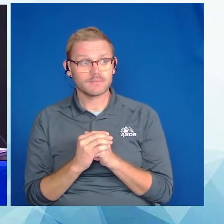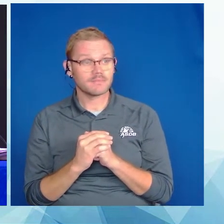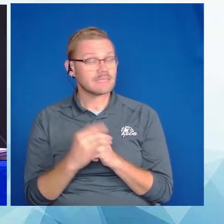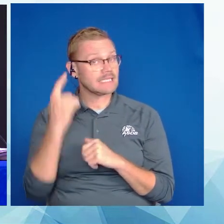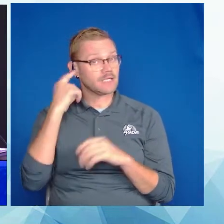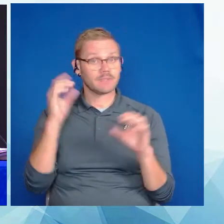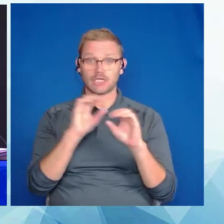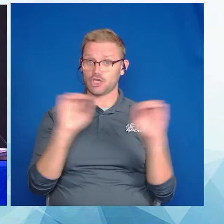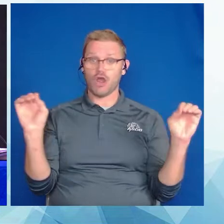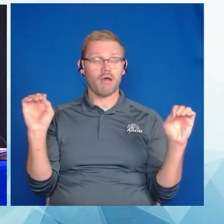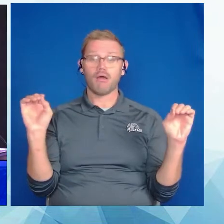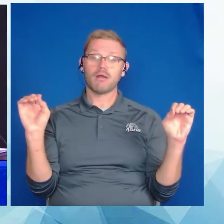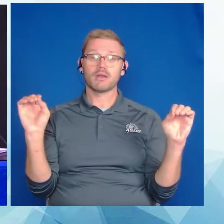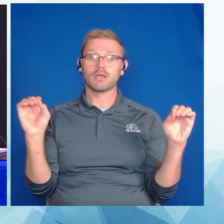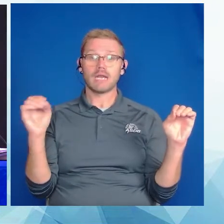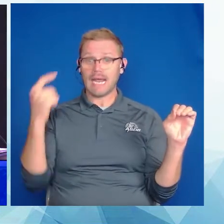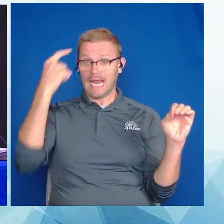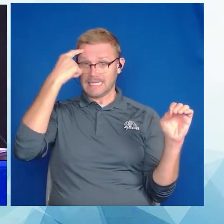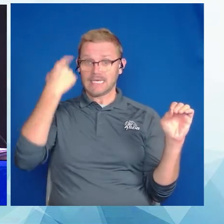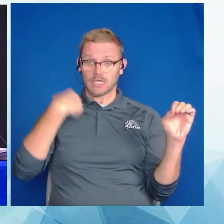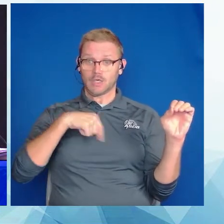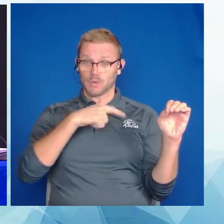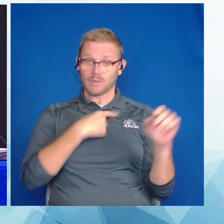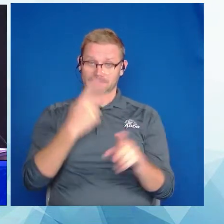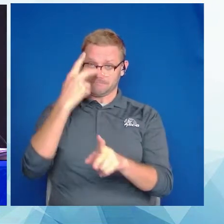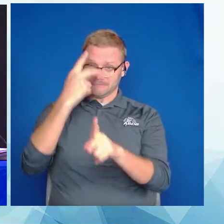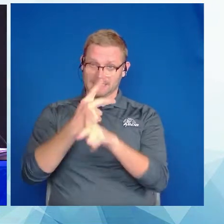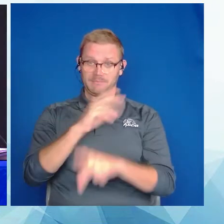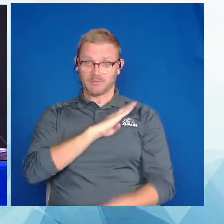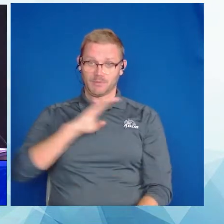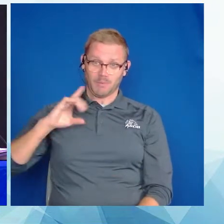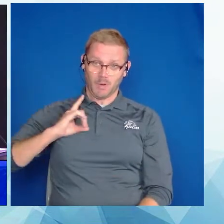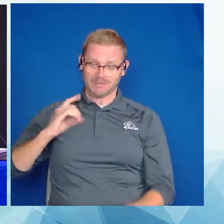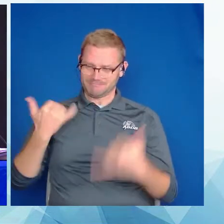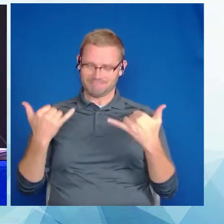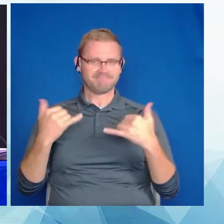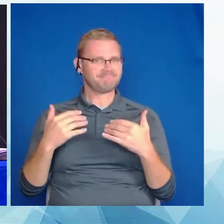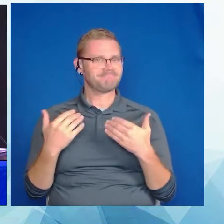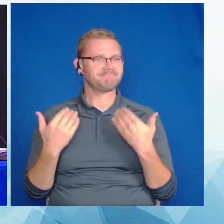Hearing none, I think we retain the board as is.